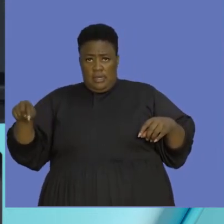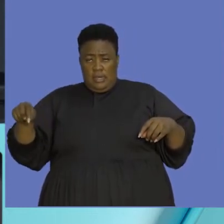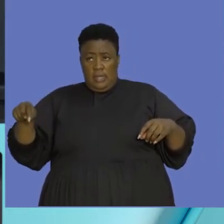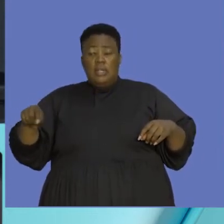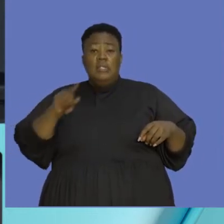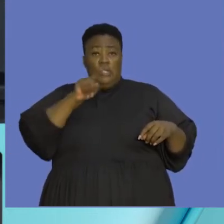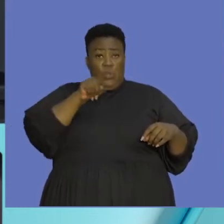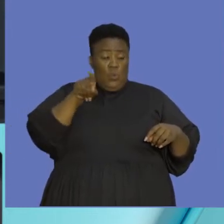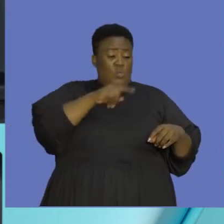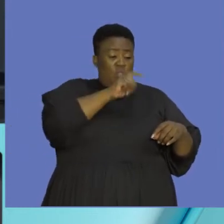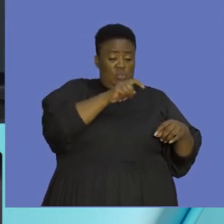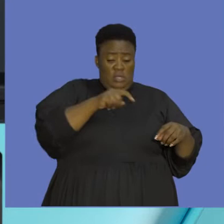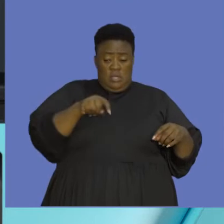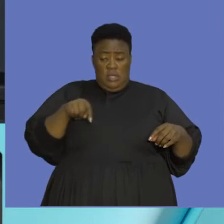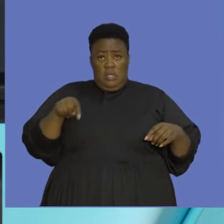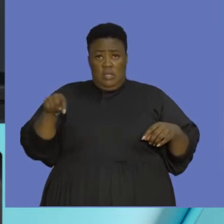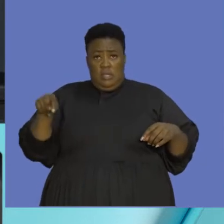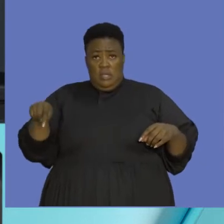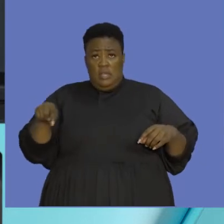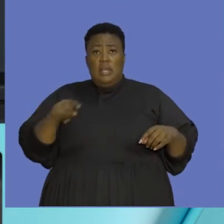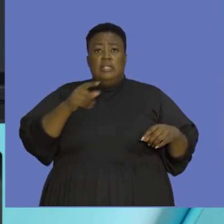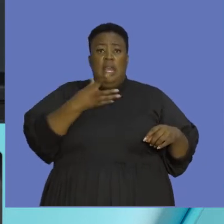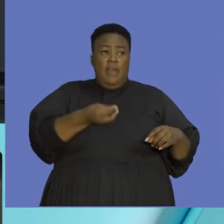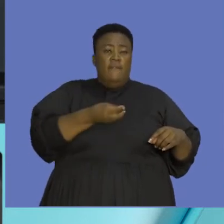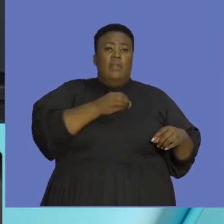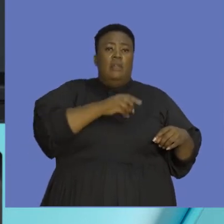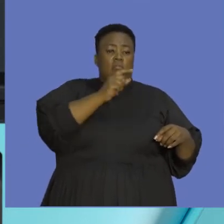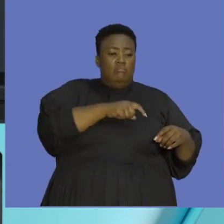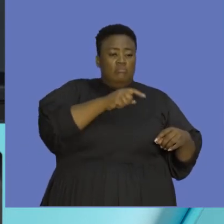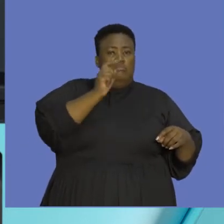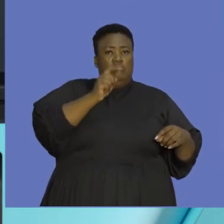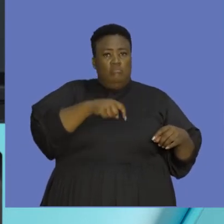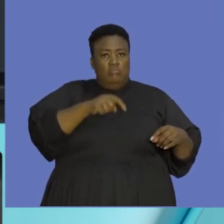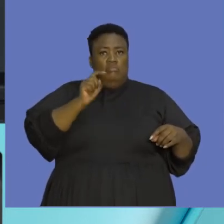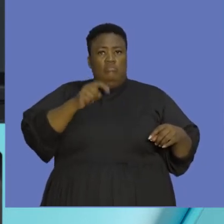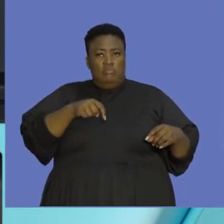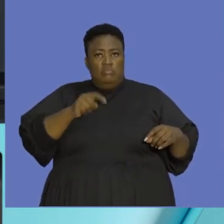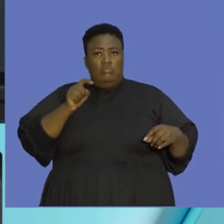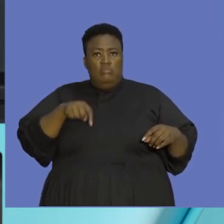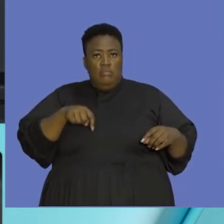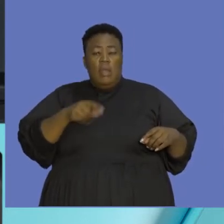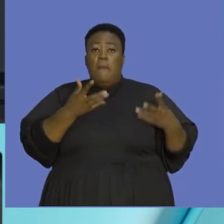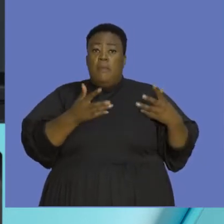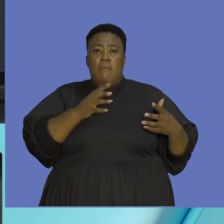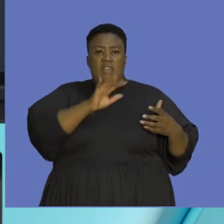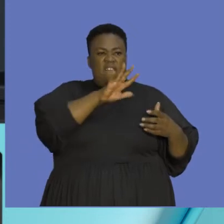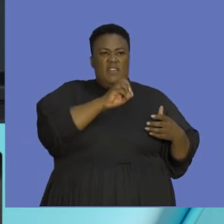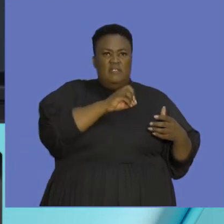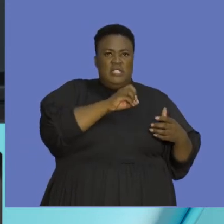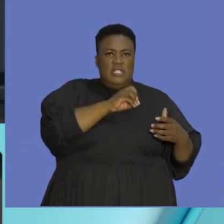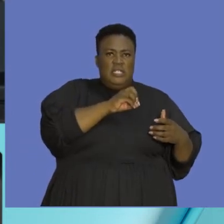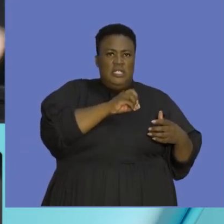Those dots are made at a constant frequency. So it makes, say, 50 dots in 1 second.